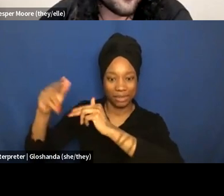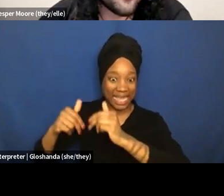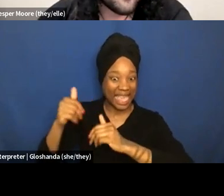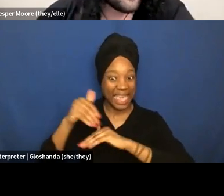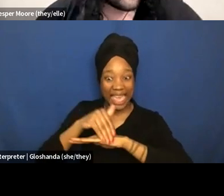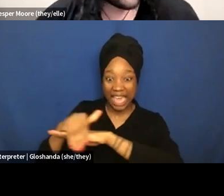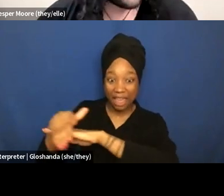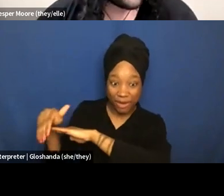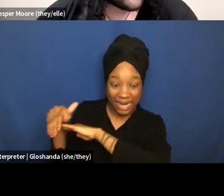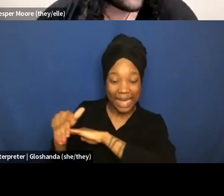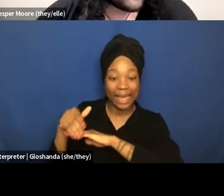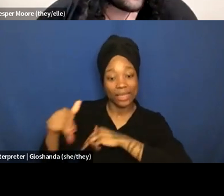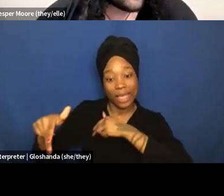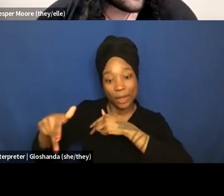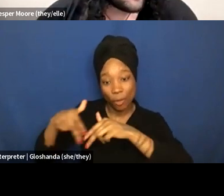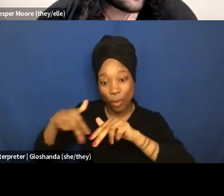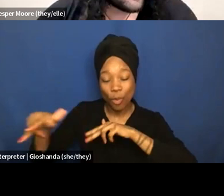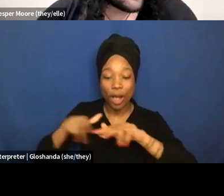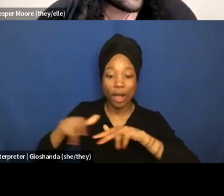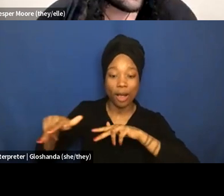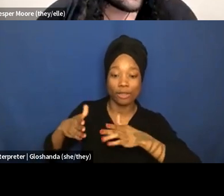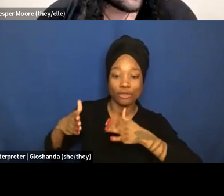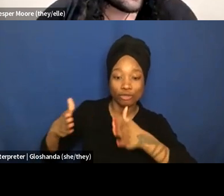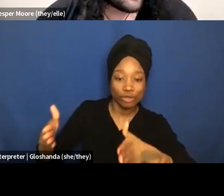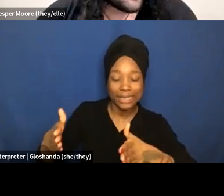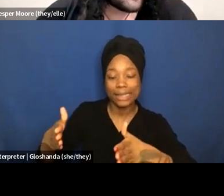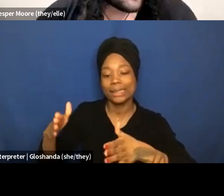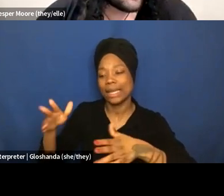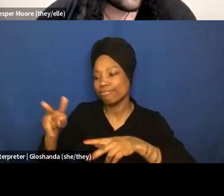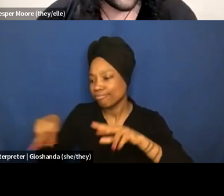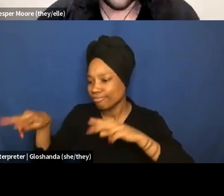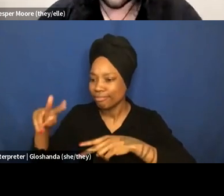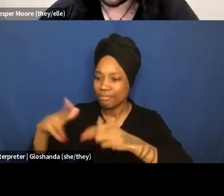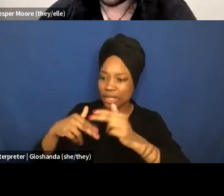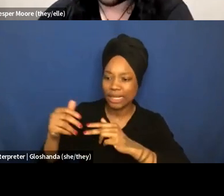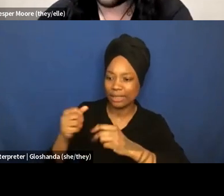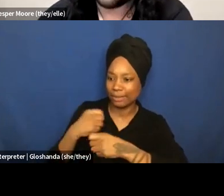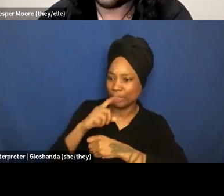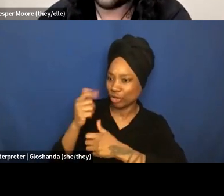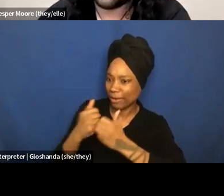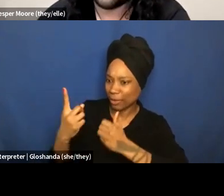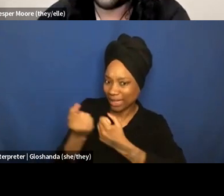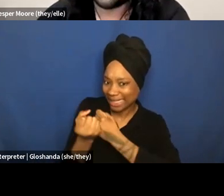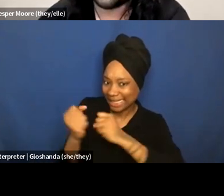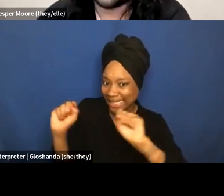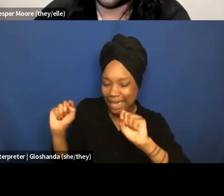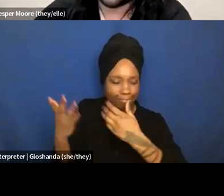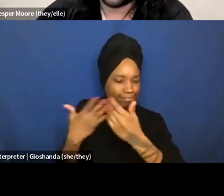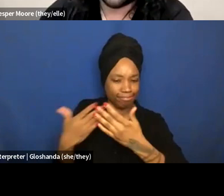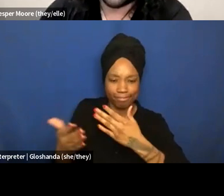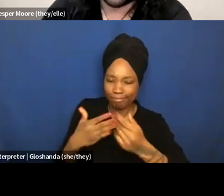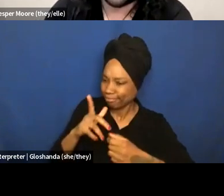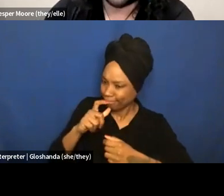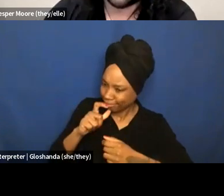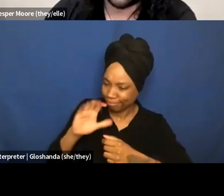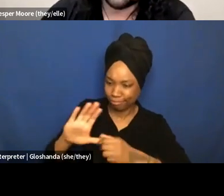walking the streets and walking the complex to address safety concerns, no matter where they come from. How